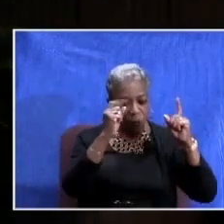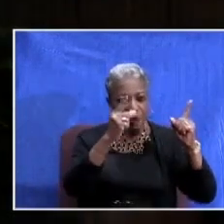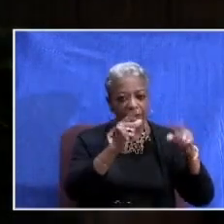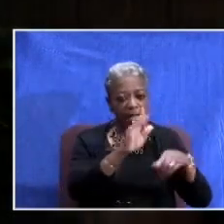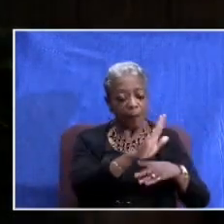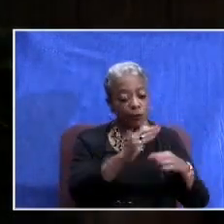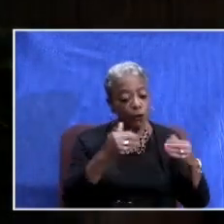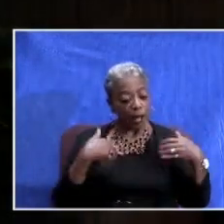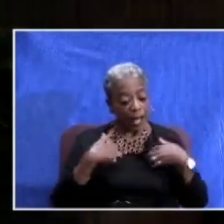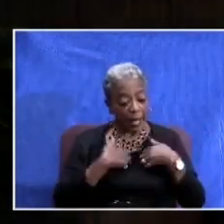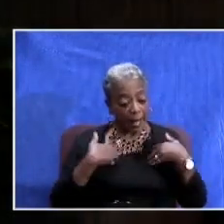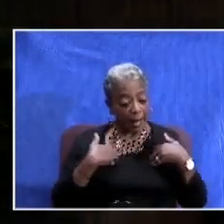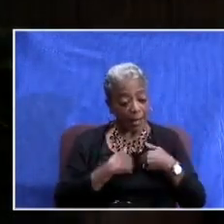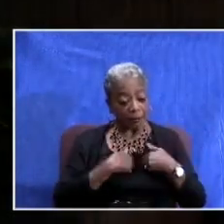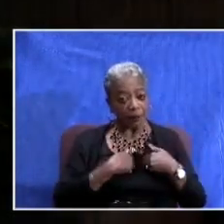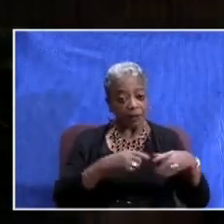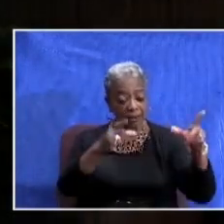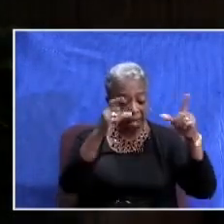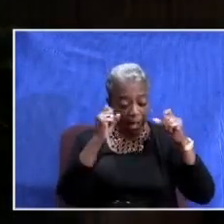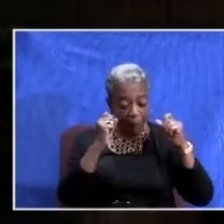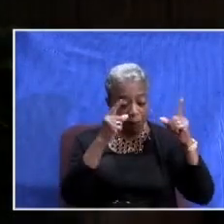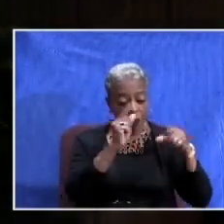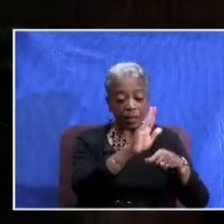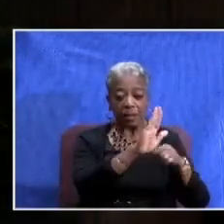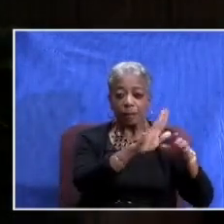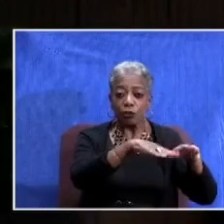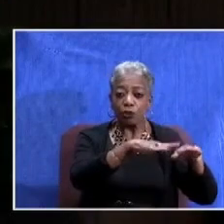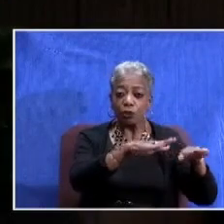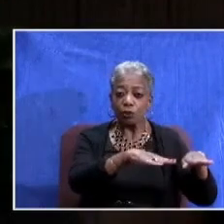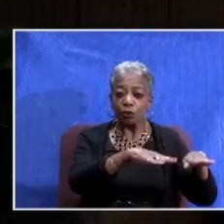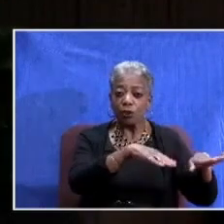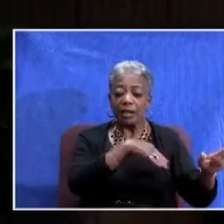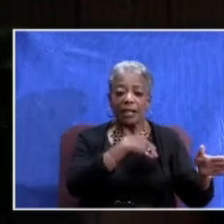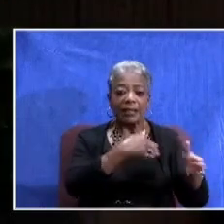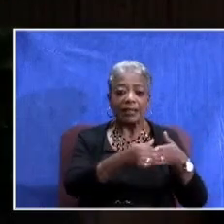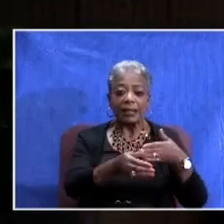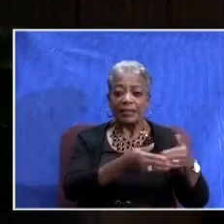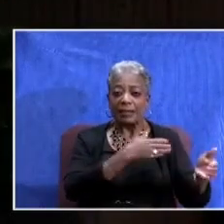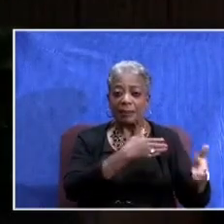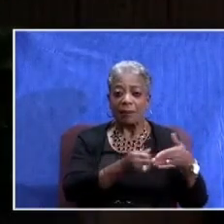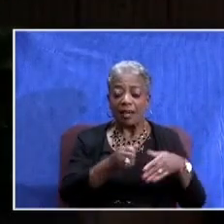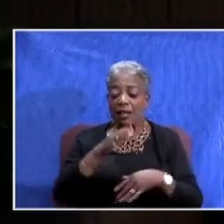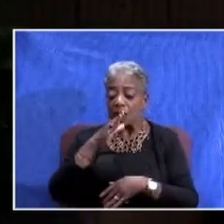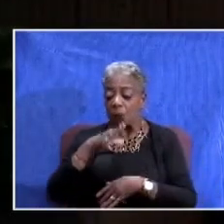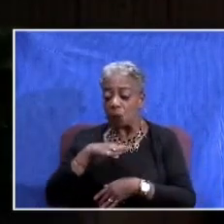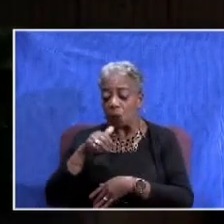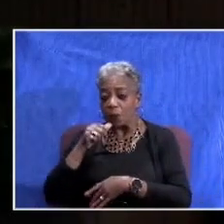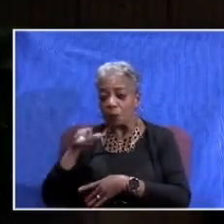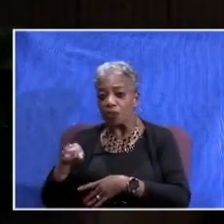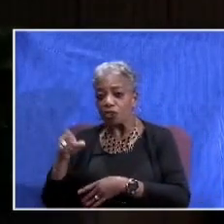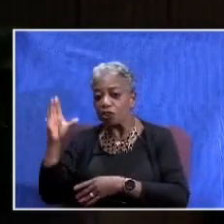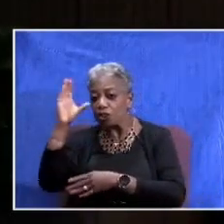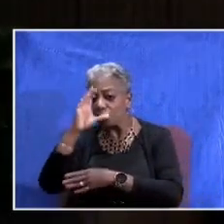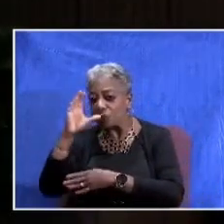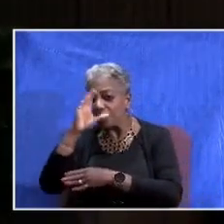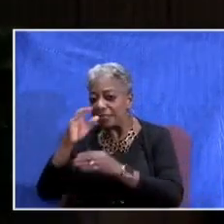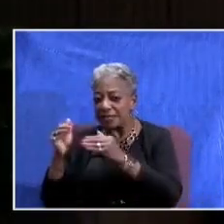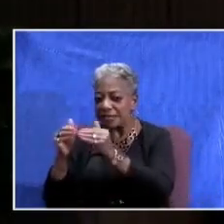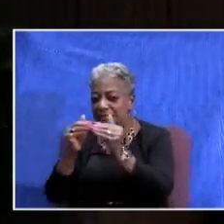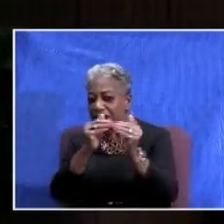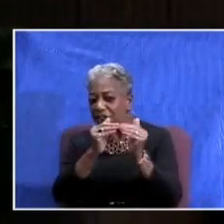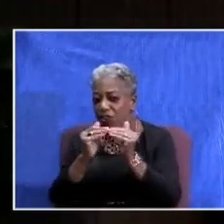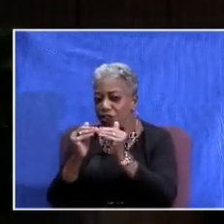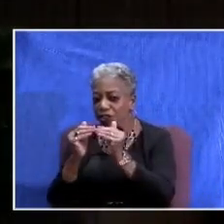what city you go to. I'm going to follow you. And they keep on going, seeking justice, seeking to